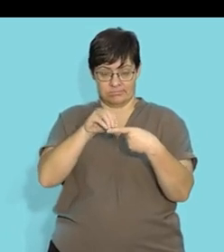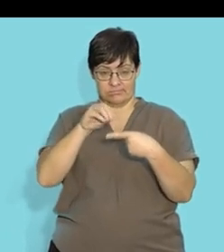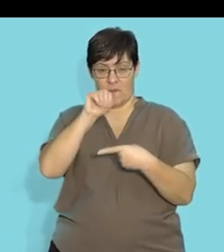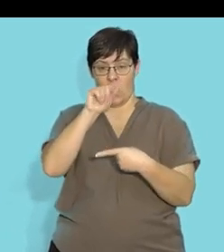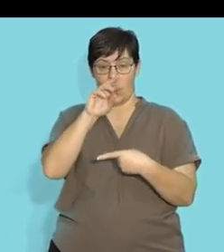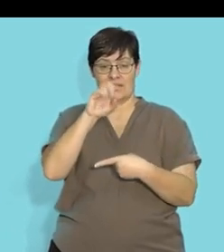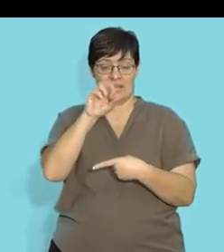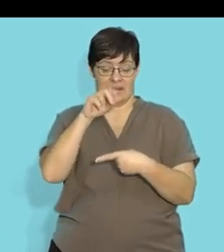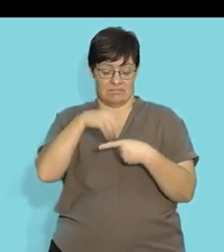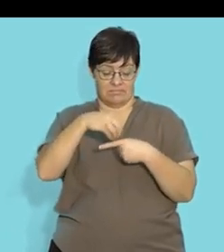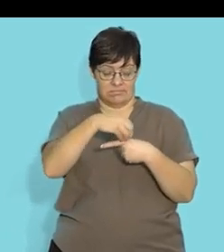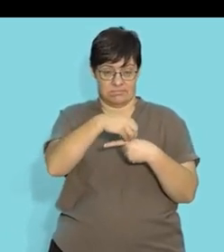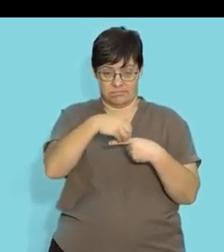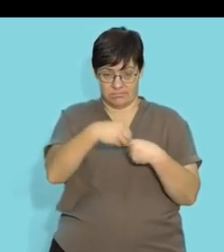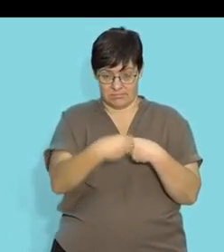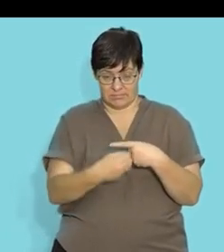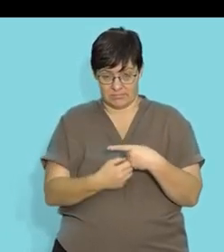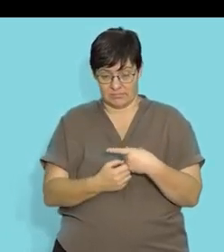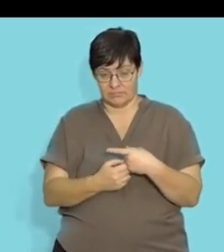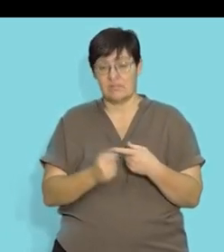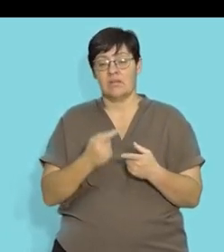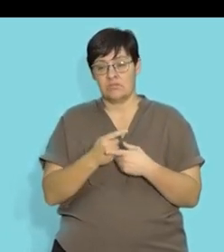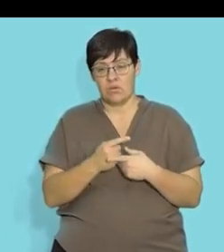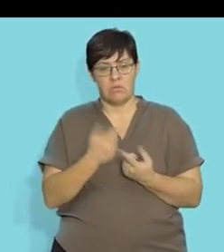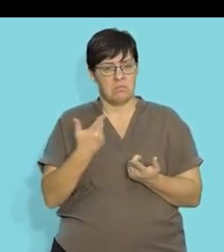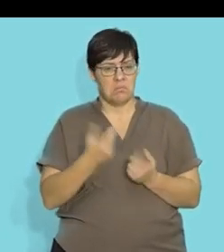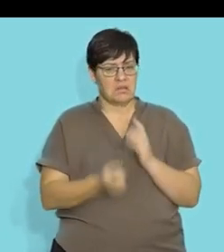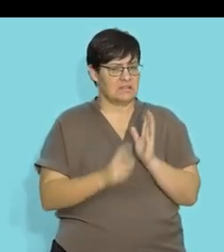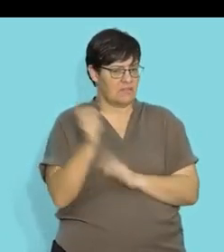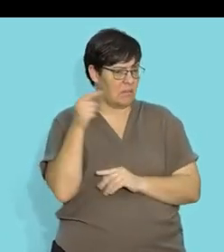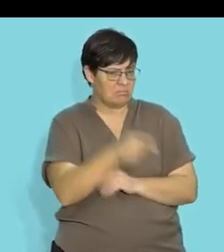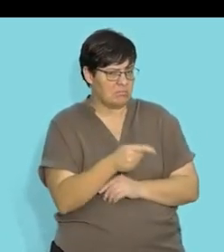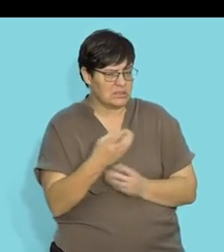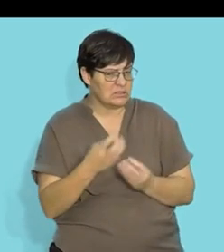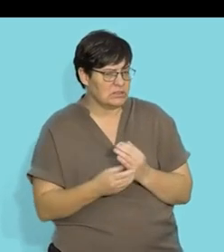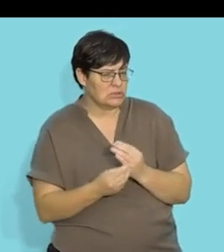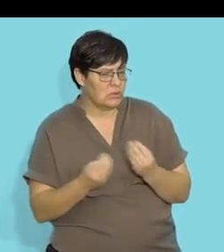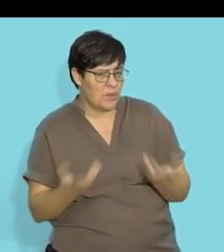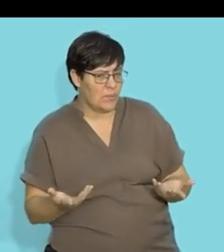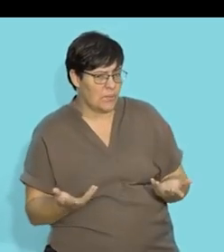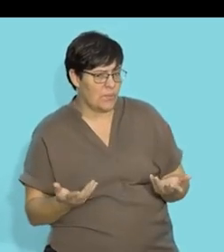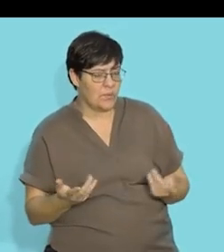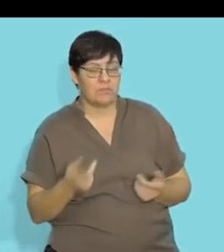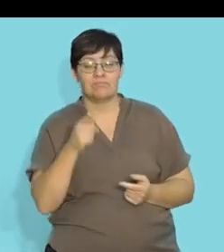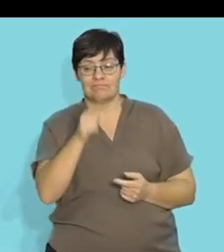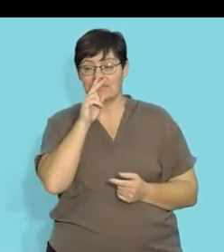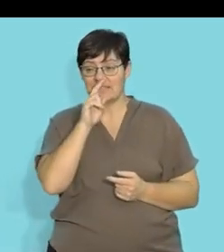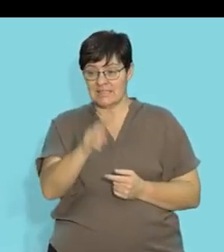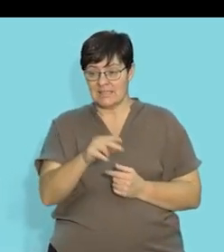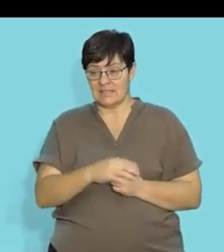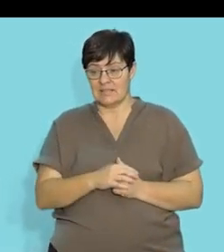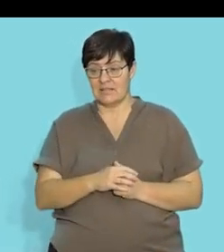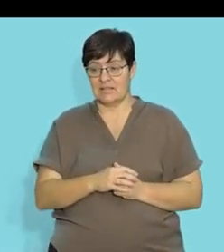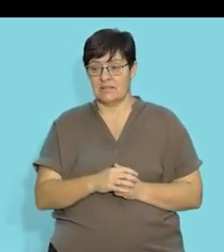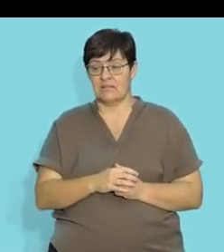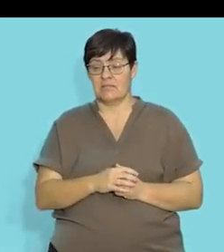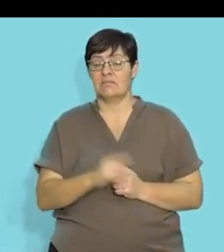auxins. How does this influence the development of the meristematic tissue? Interesting. We see now that the